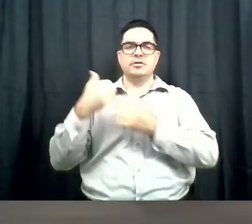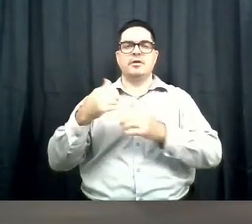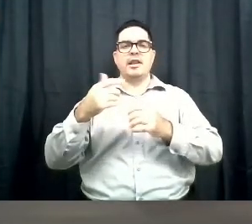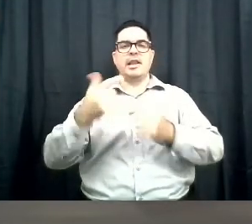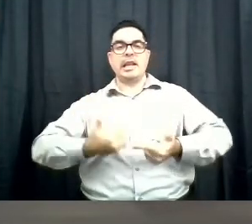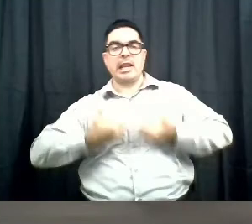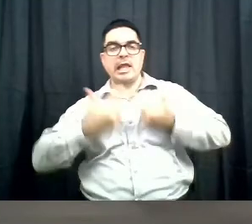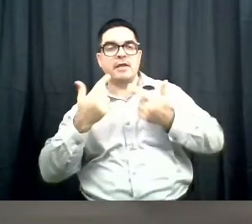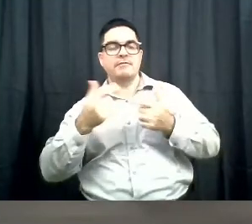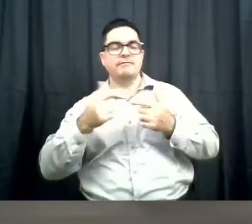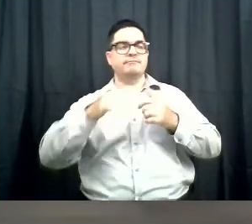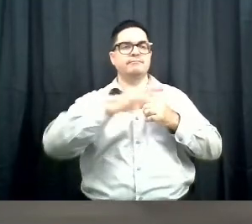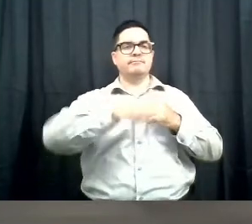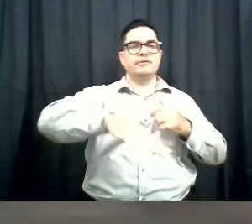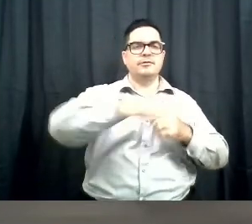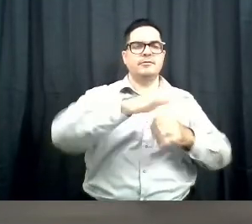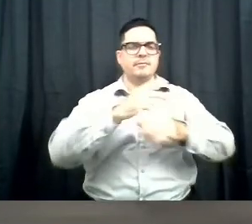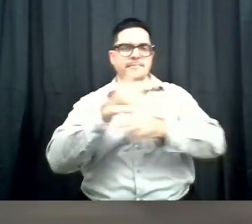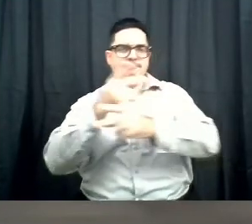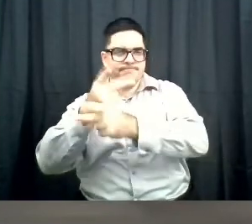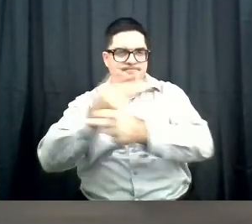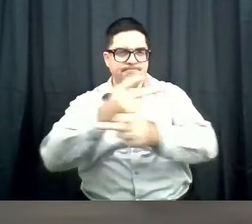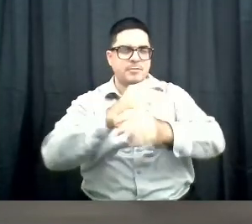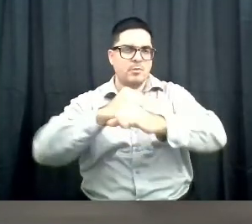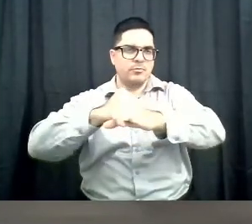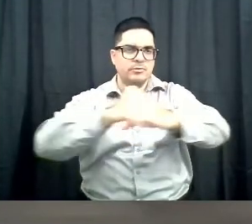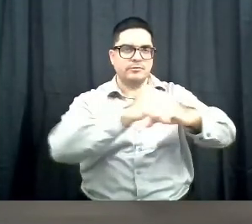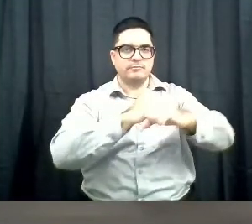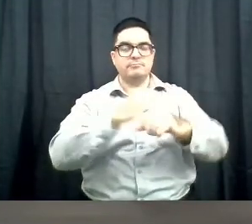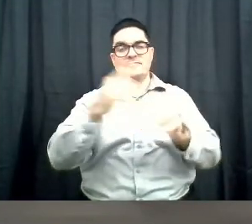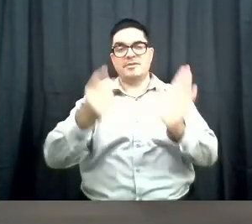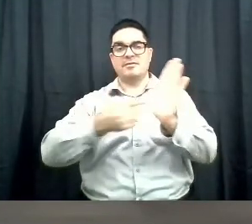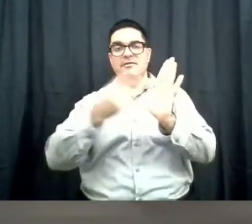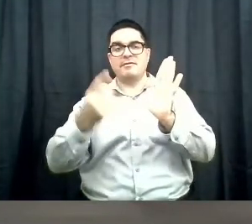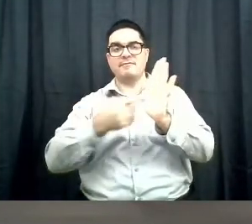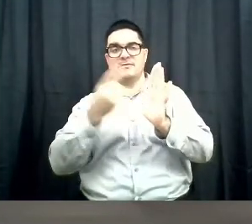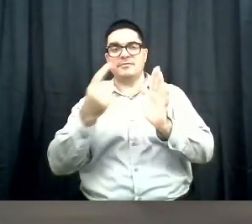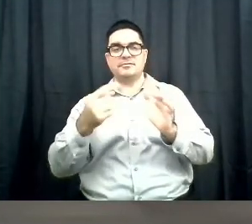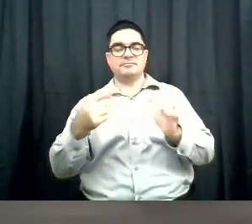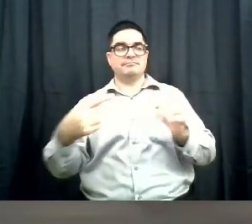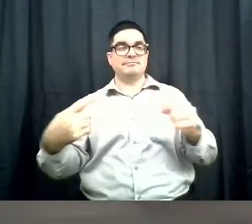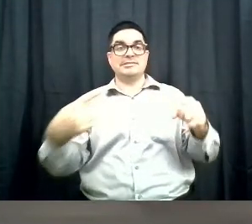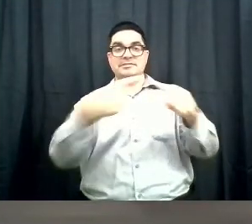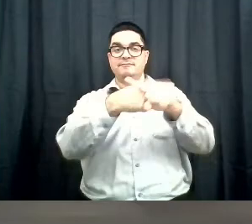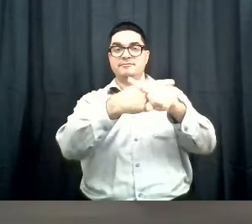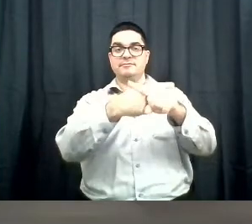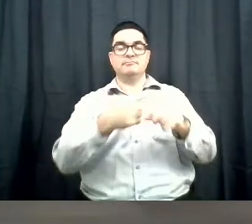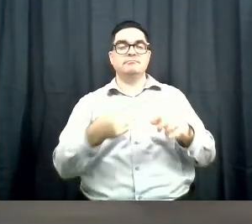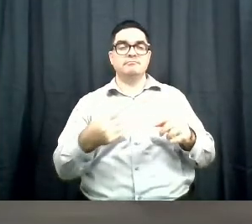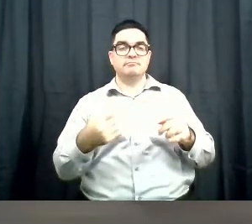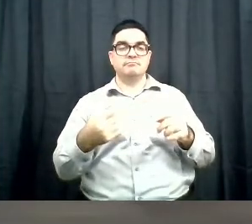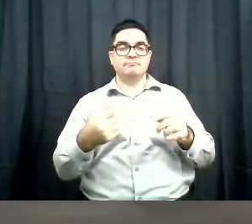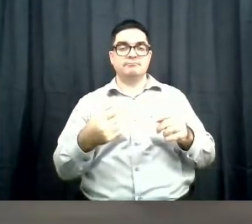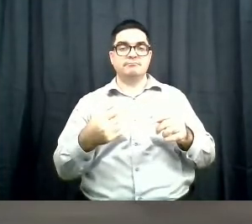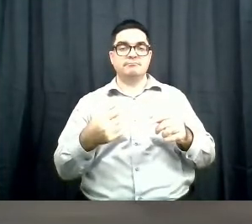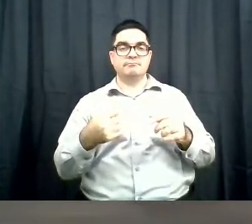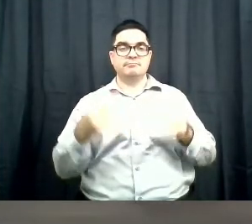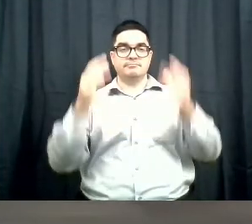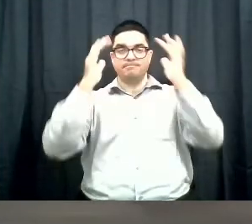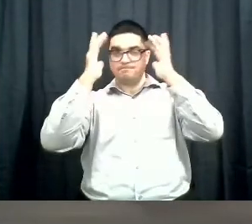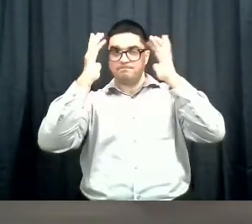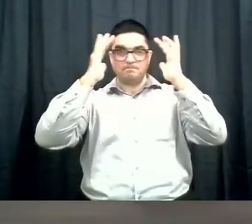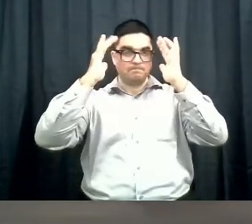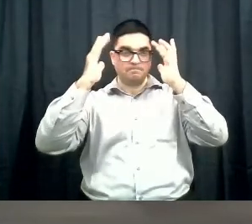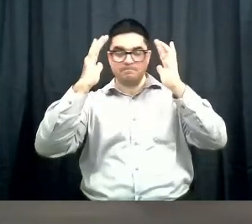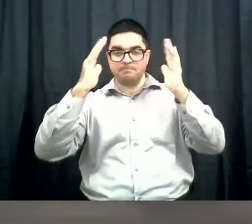evidence, and the environment. And in some situations, these mandates are in conflict, resulting in the possibility of further distress. First